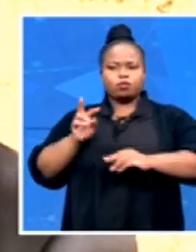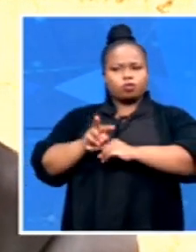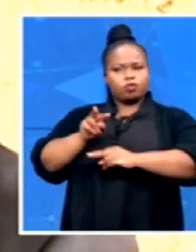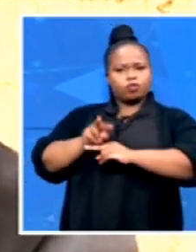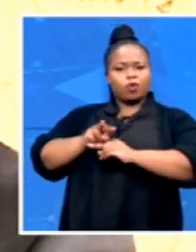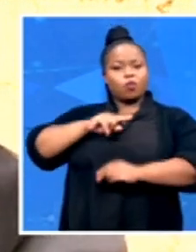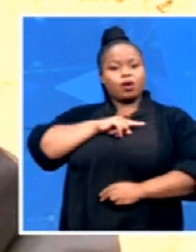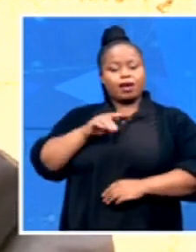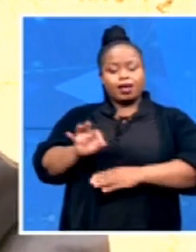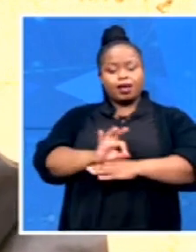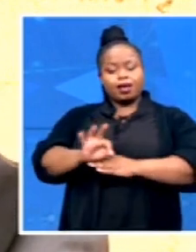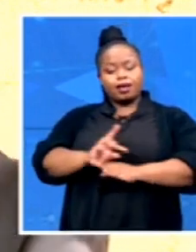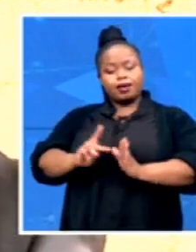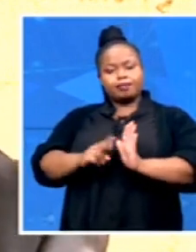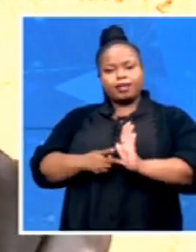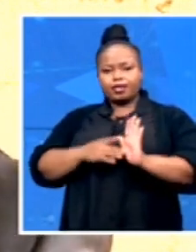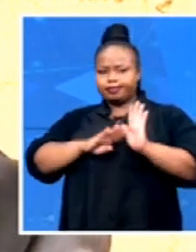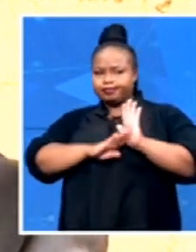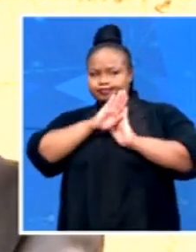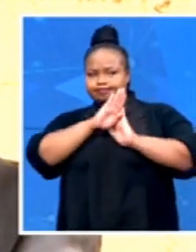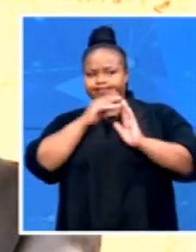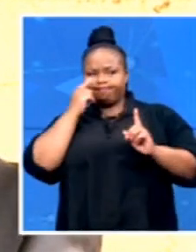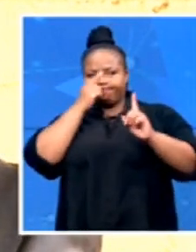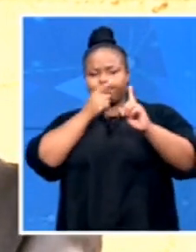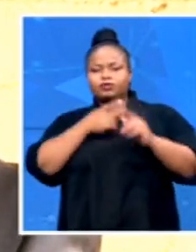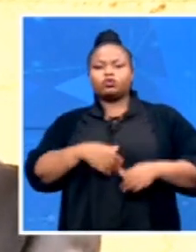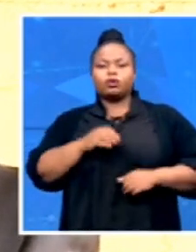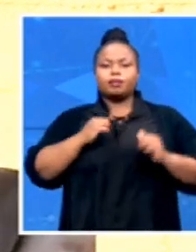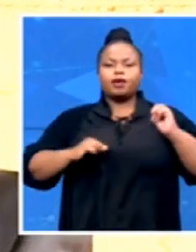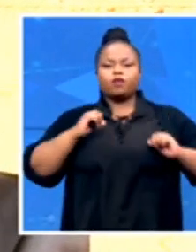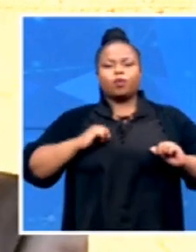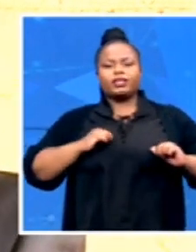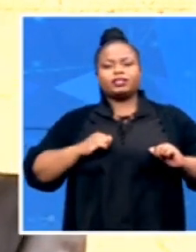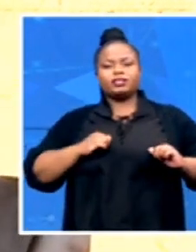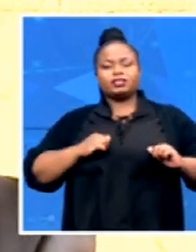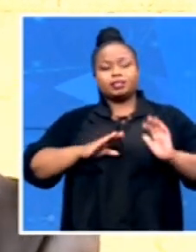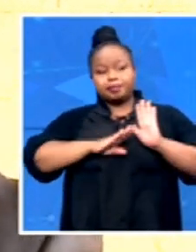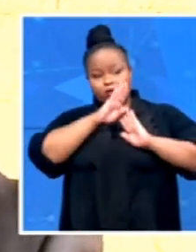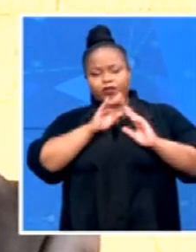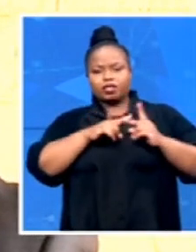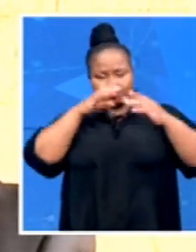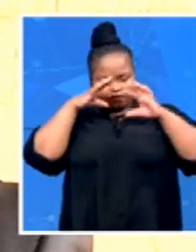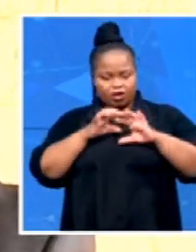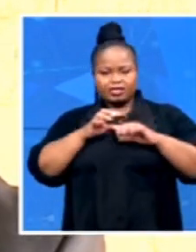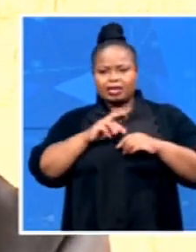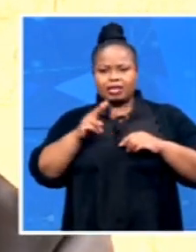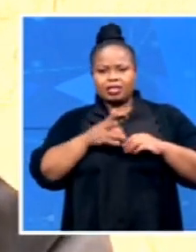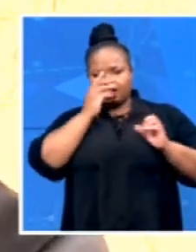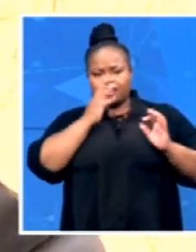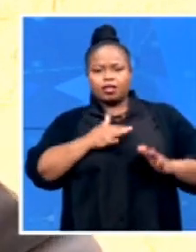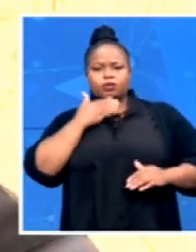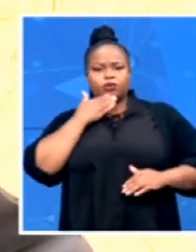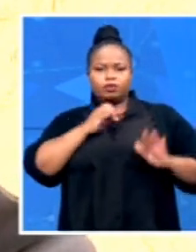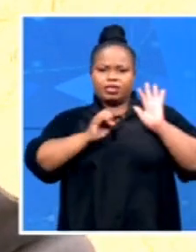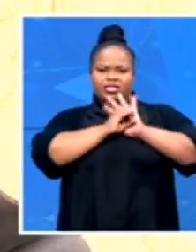learning performance of these learners, focusing on those that the learners which we had identified as weak in terms of specific